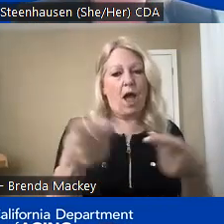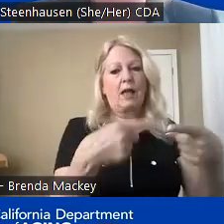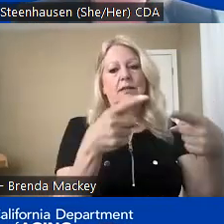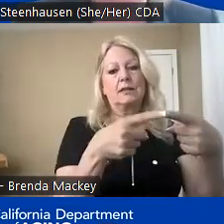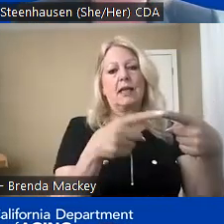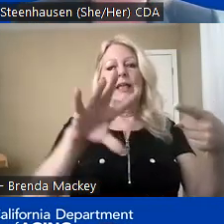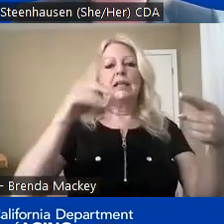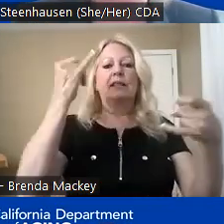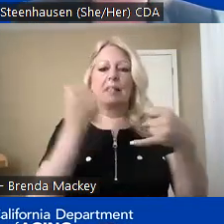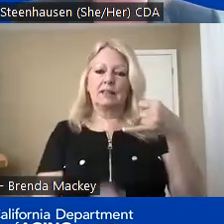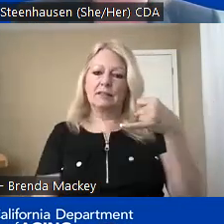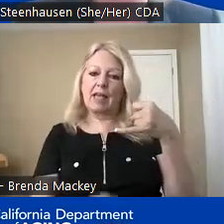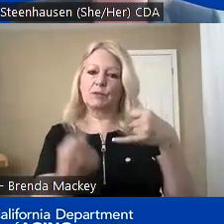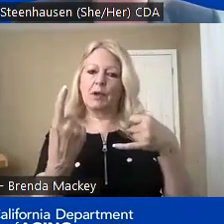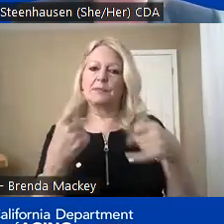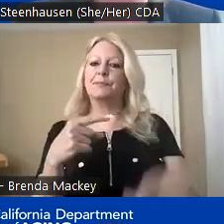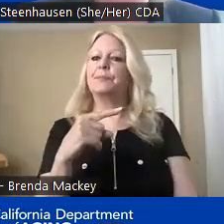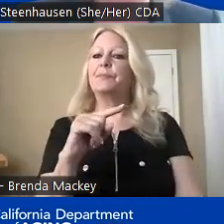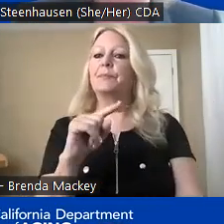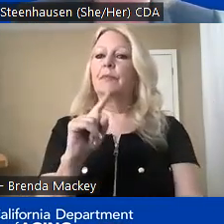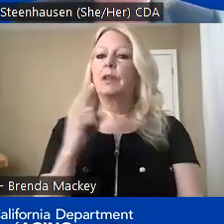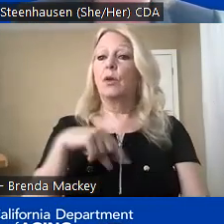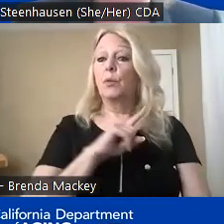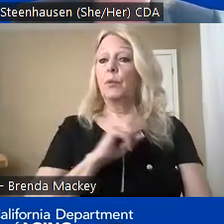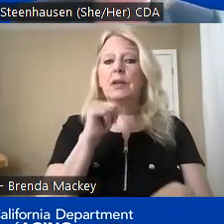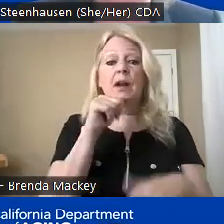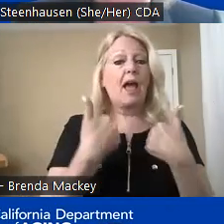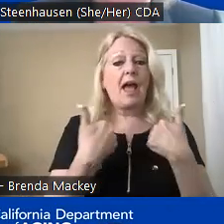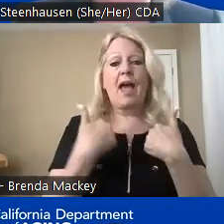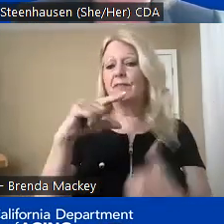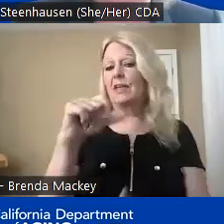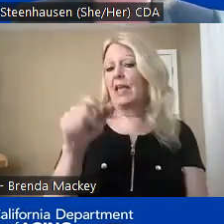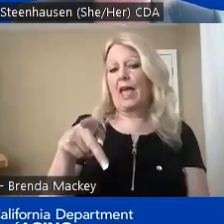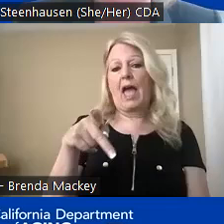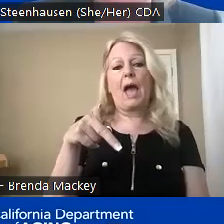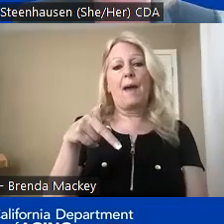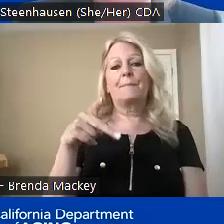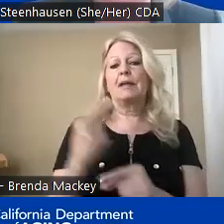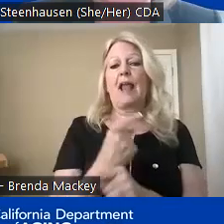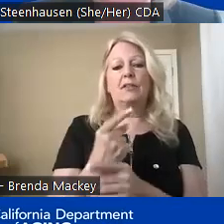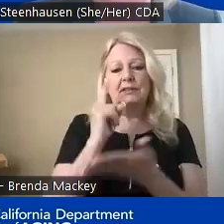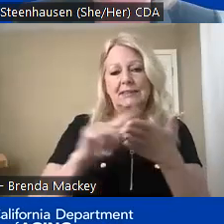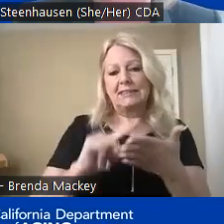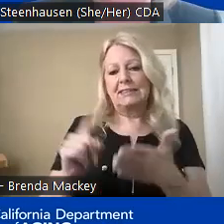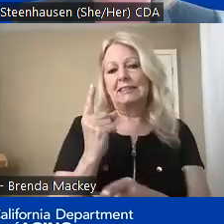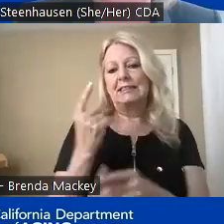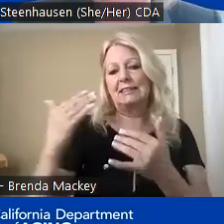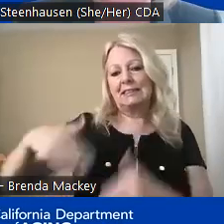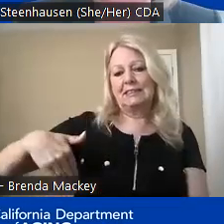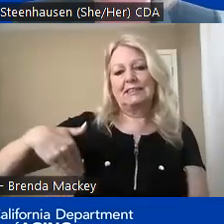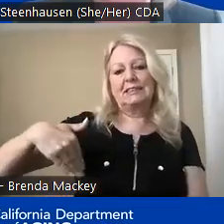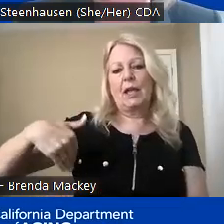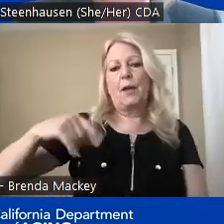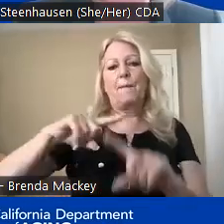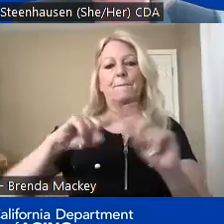ask you one financial question. Sure. Also. We don't have the gap analysis out yet. We do have a website, and so the